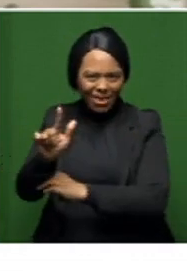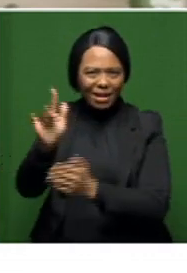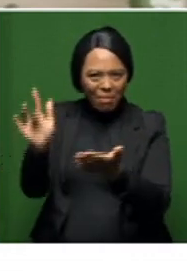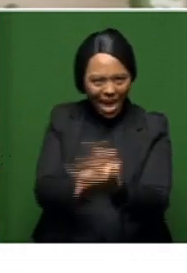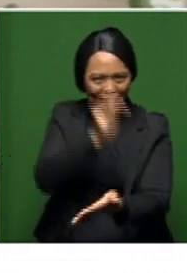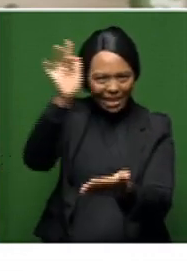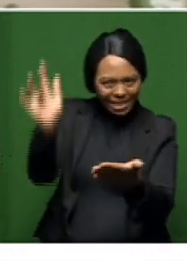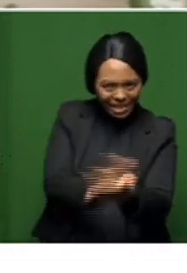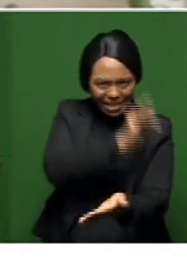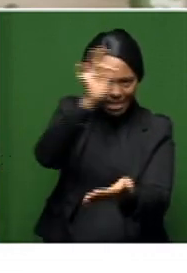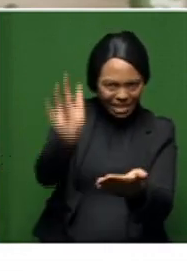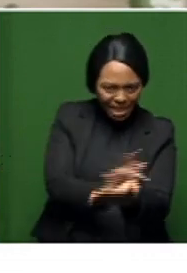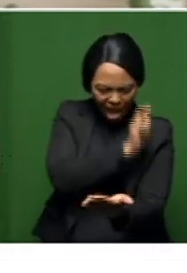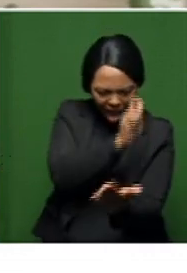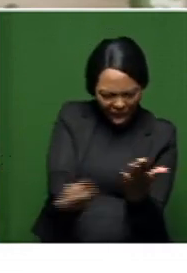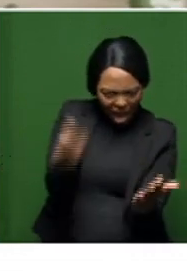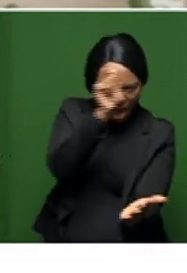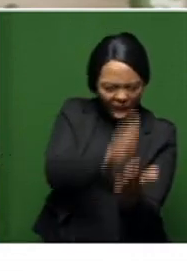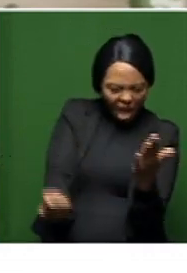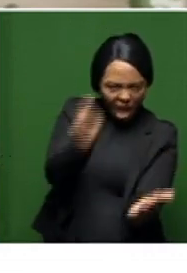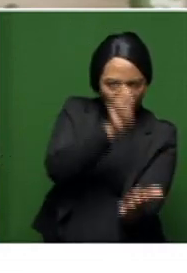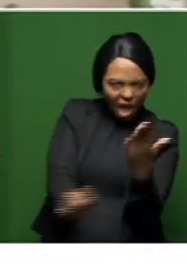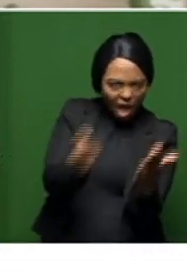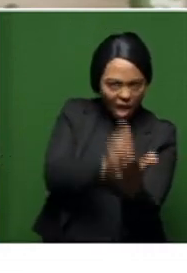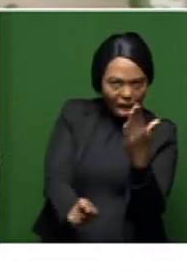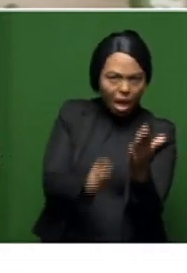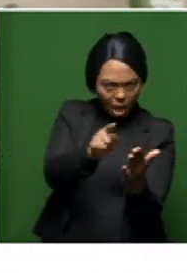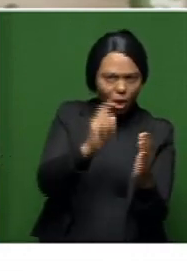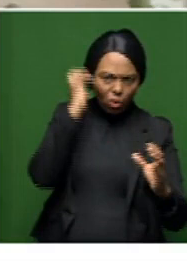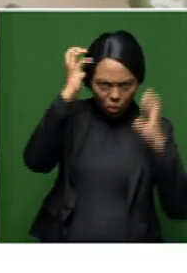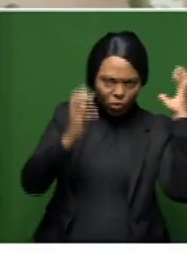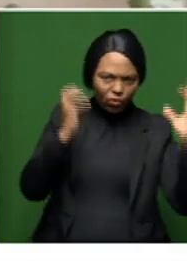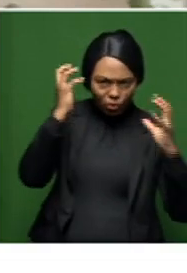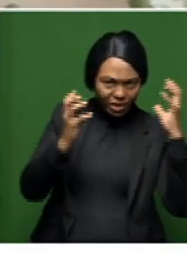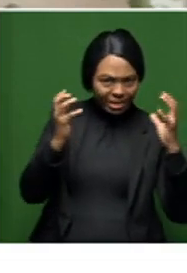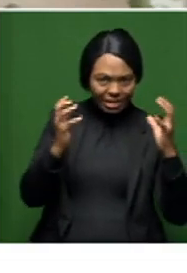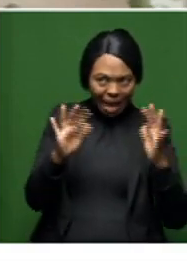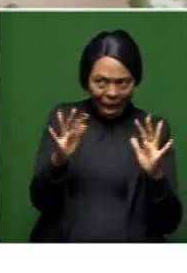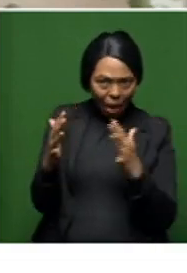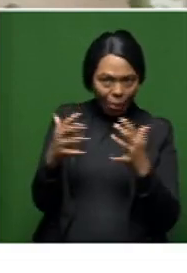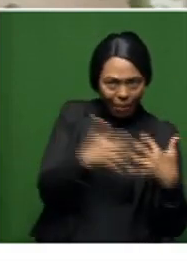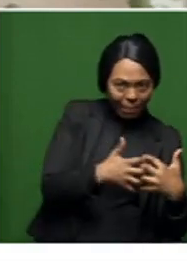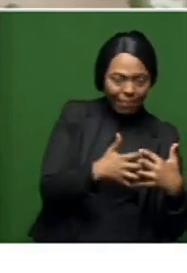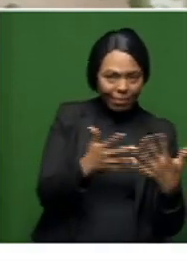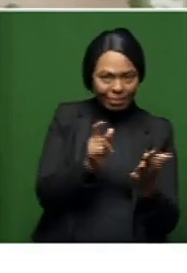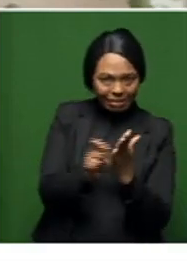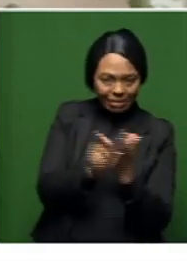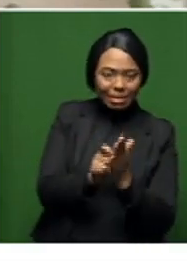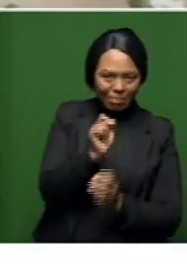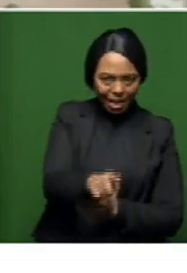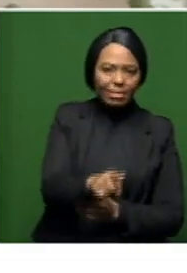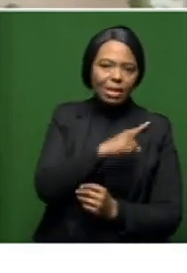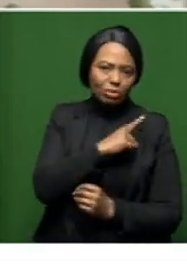Imagine being a confused teenager trying to navigate that. And it's for this exact reason that we are super excited to announce the latest edition of our